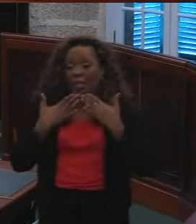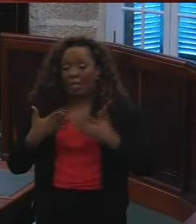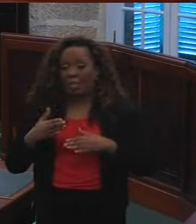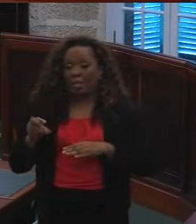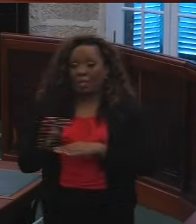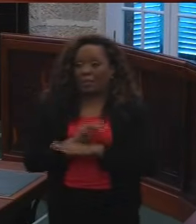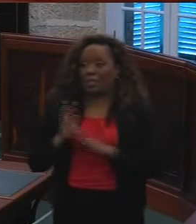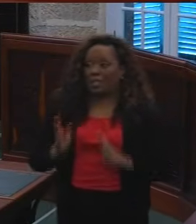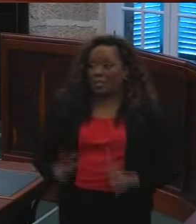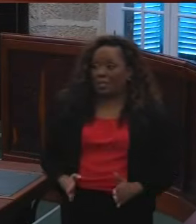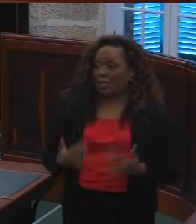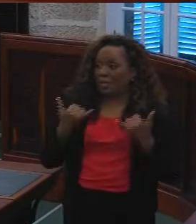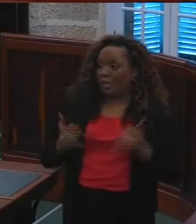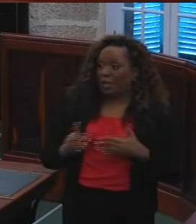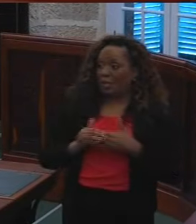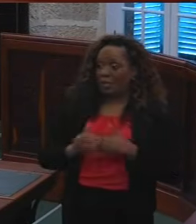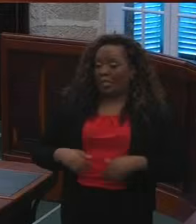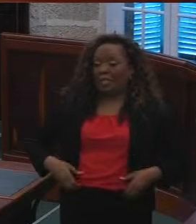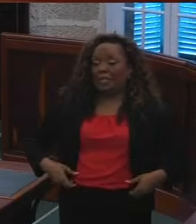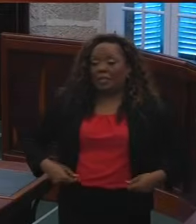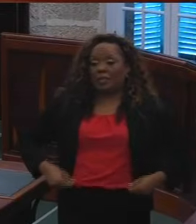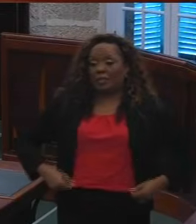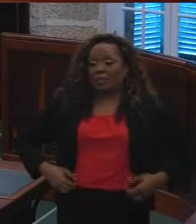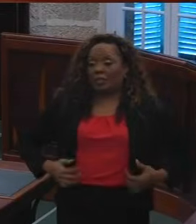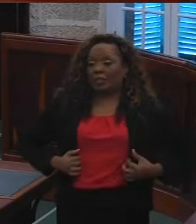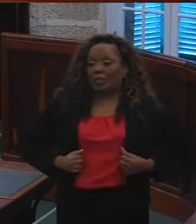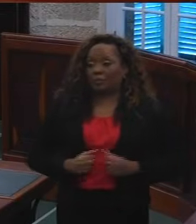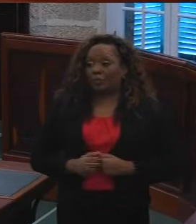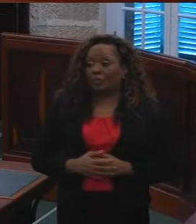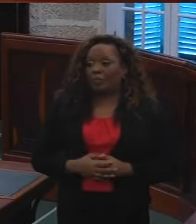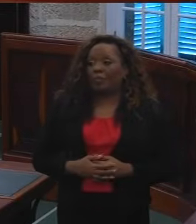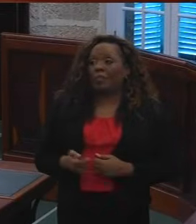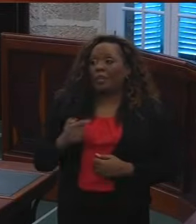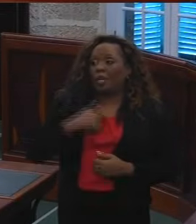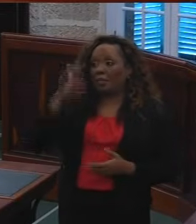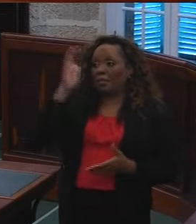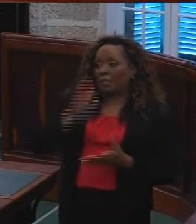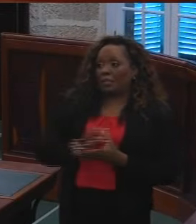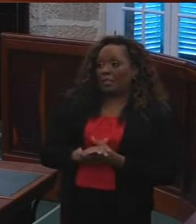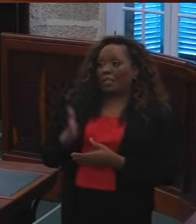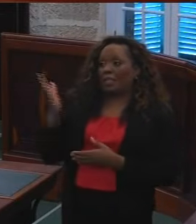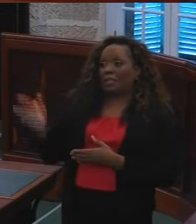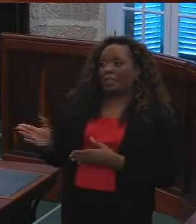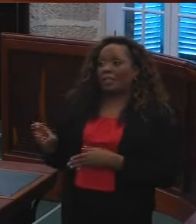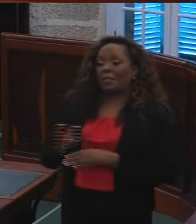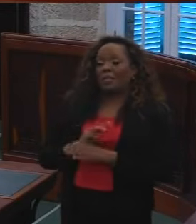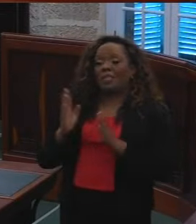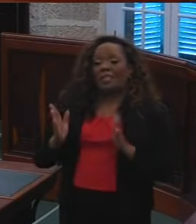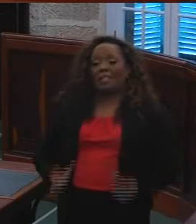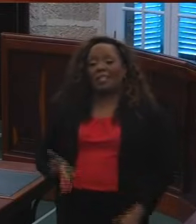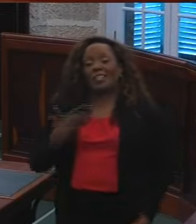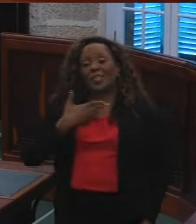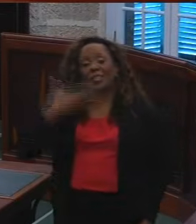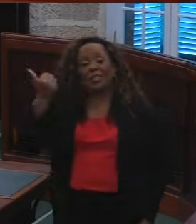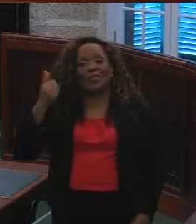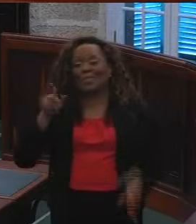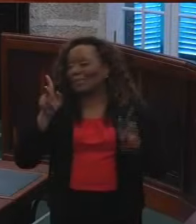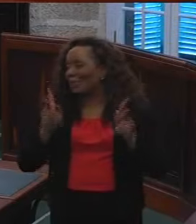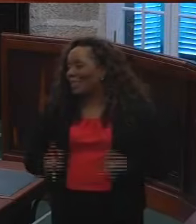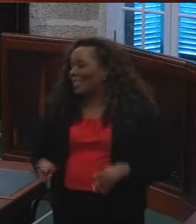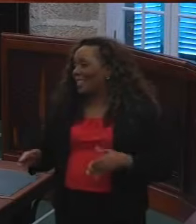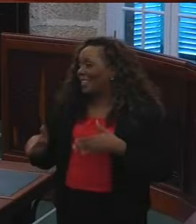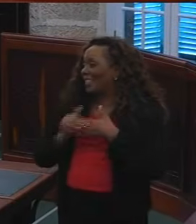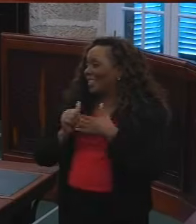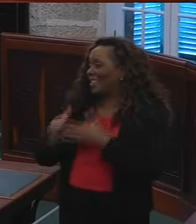Minister who is now leading this ministry. I really believe that he is by far the best person, I think, to lead this